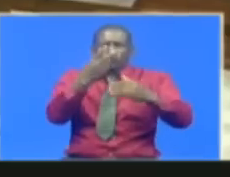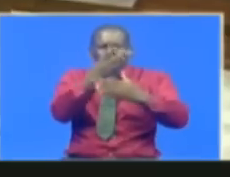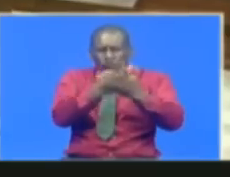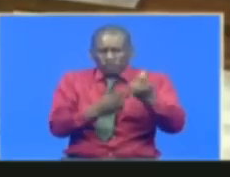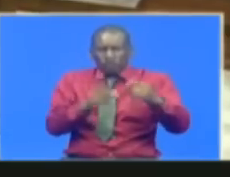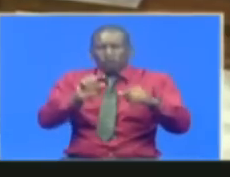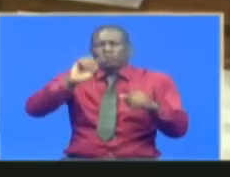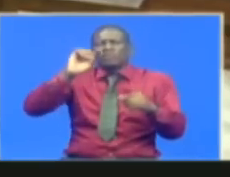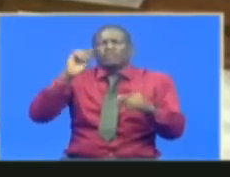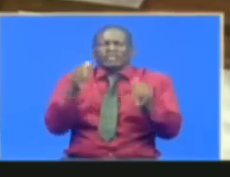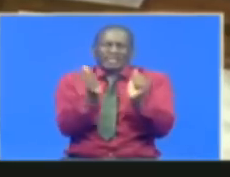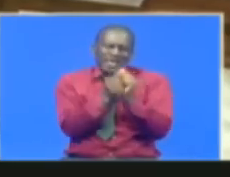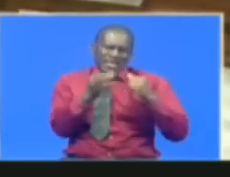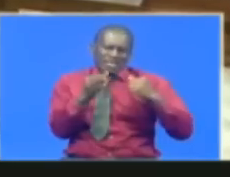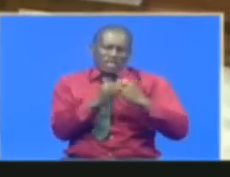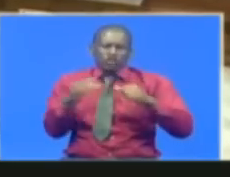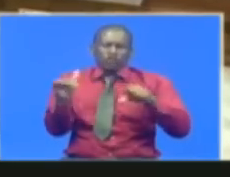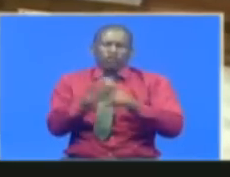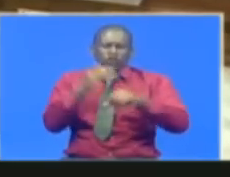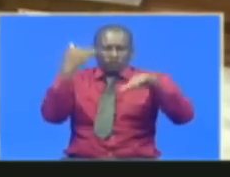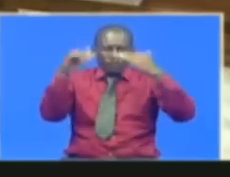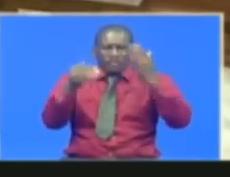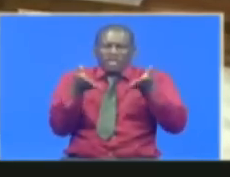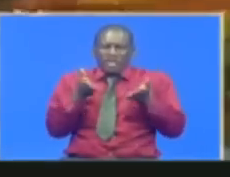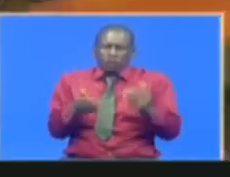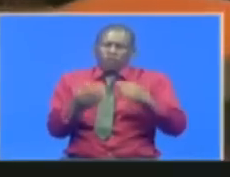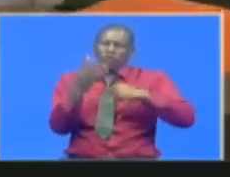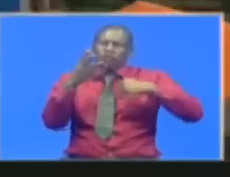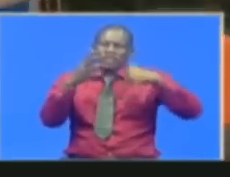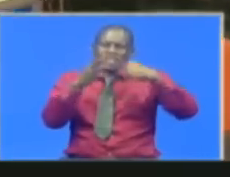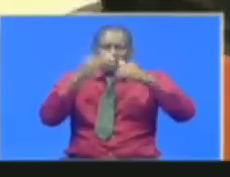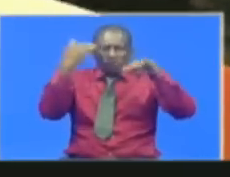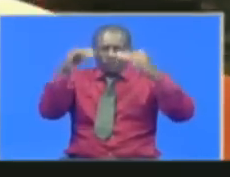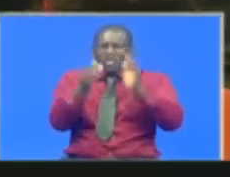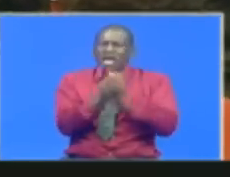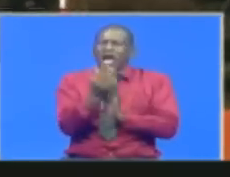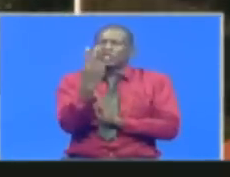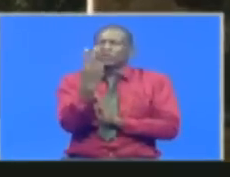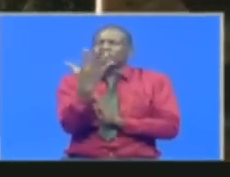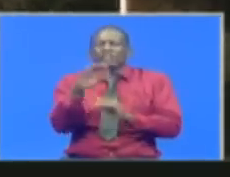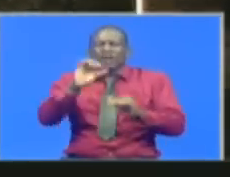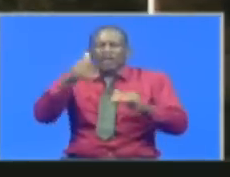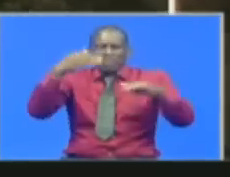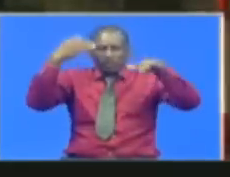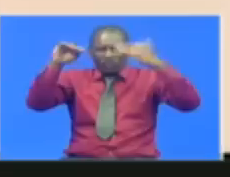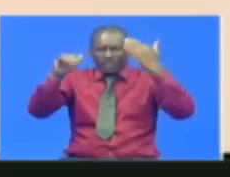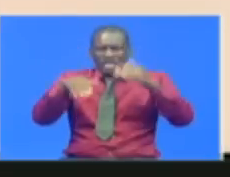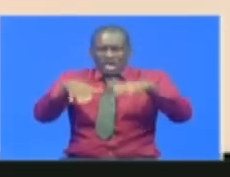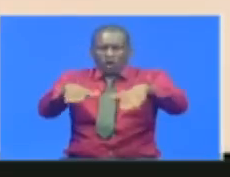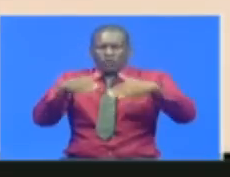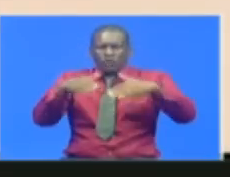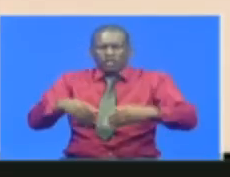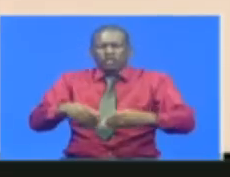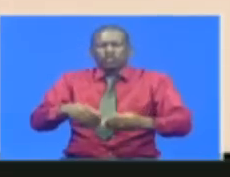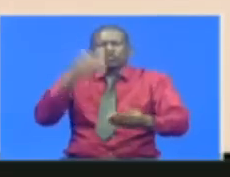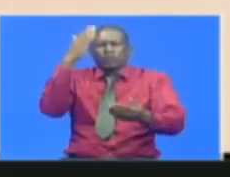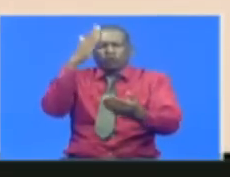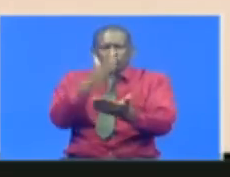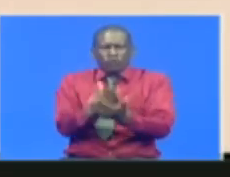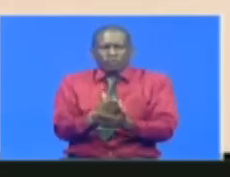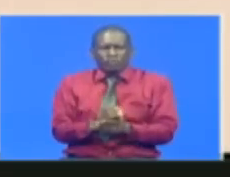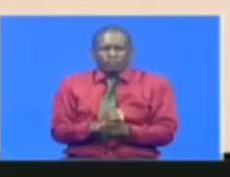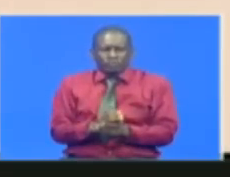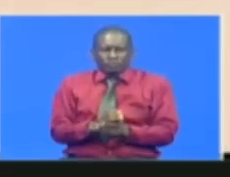initial 18 fully-fledged universities to 49, and 25 others awaiting the award of charter. Do you think